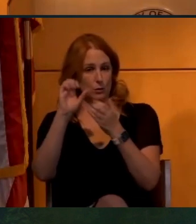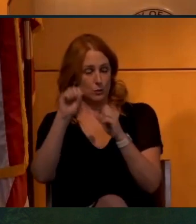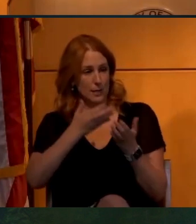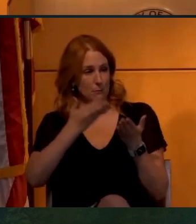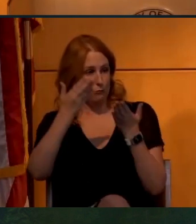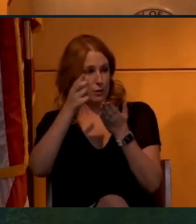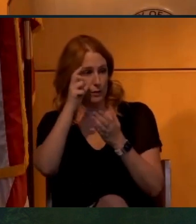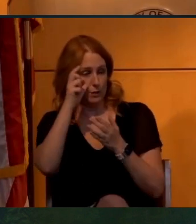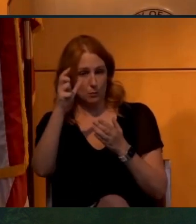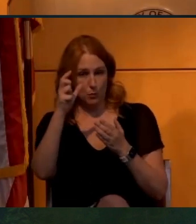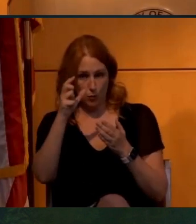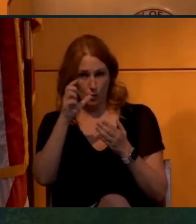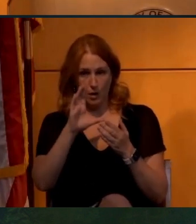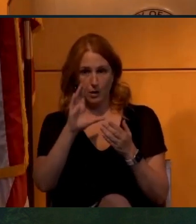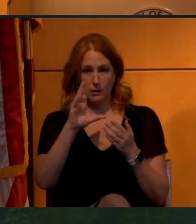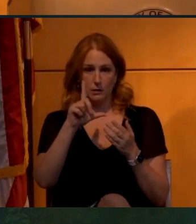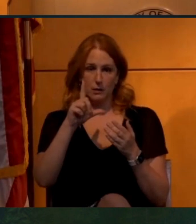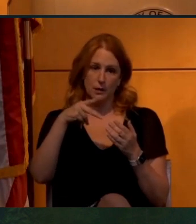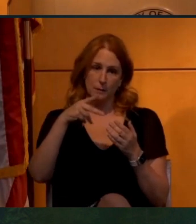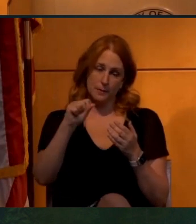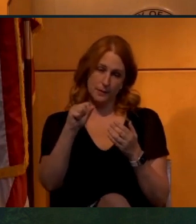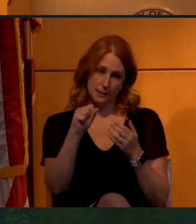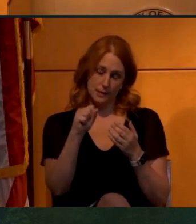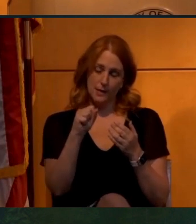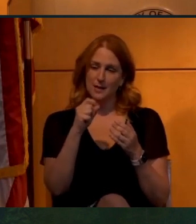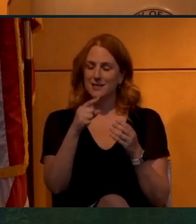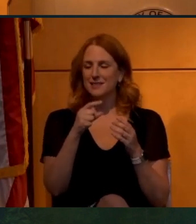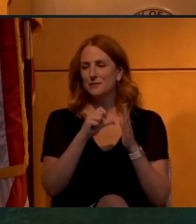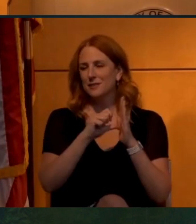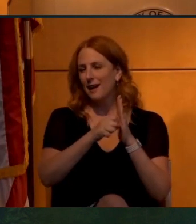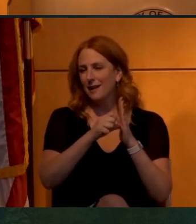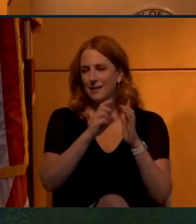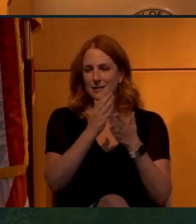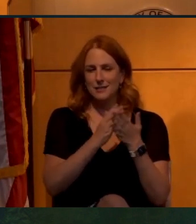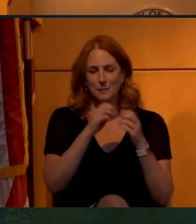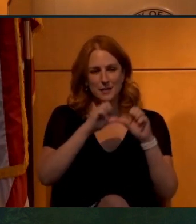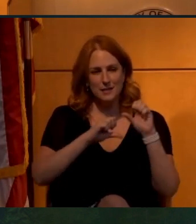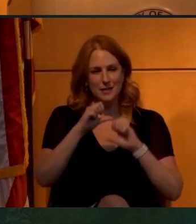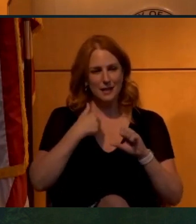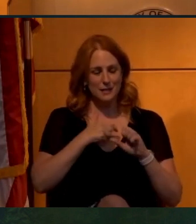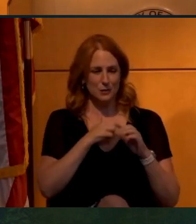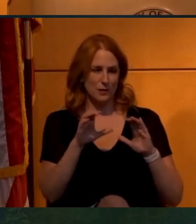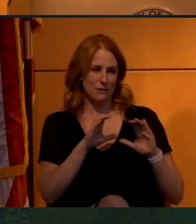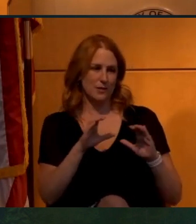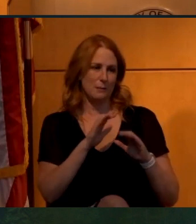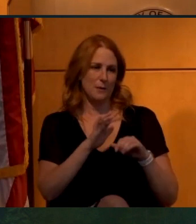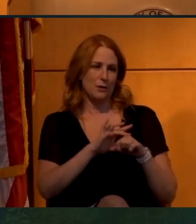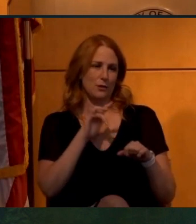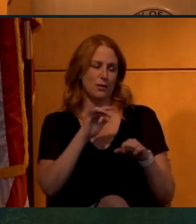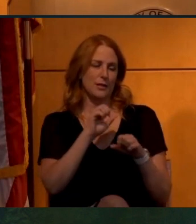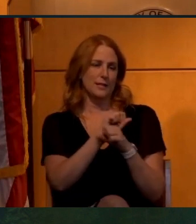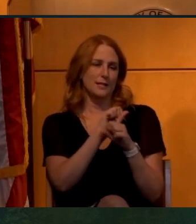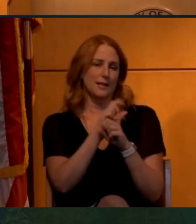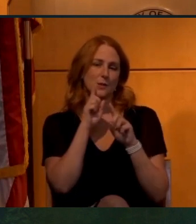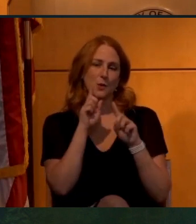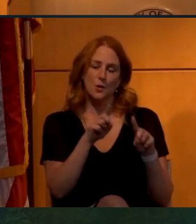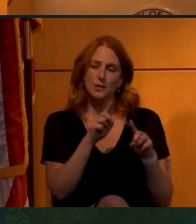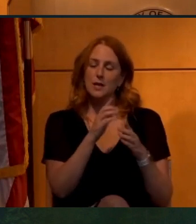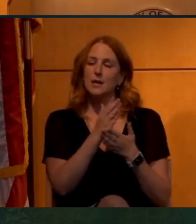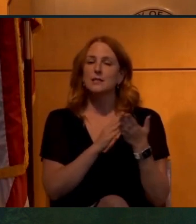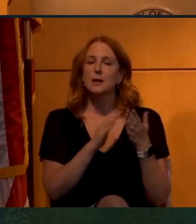to the moon on CLIPS. And so this is just highlighting some of the science that will be done by the early task orders. So some of our earliest ones will